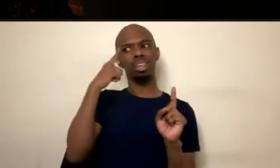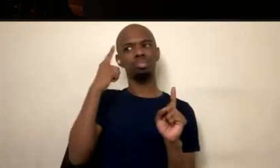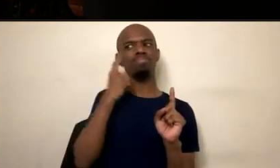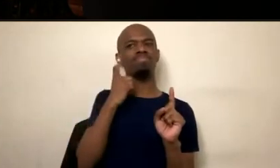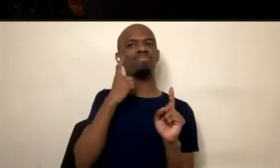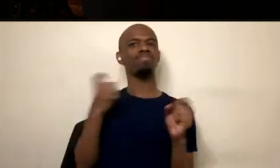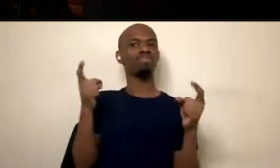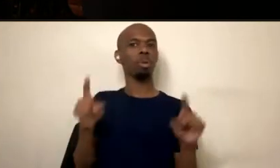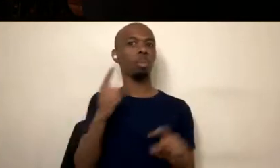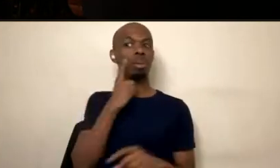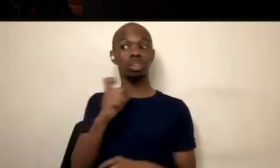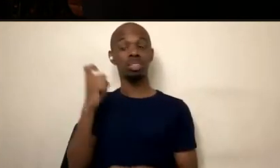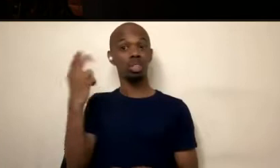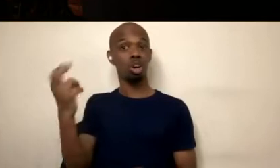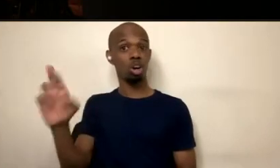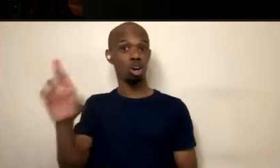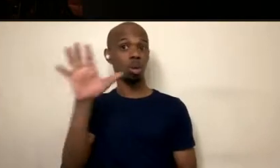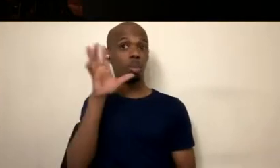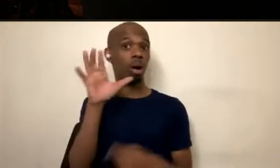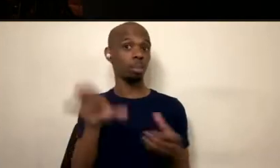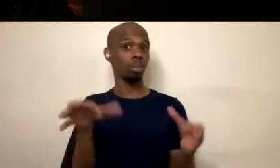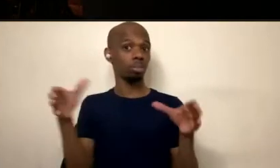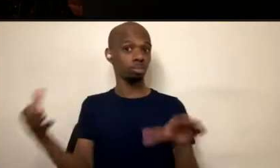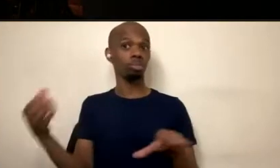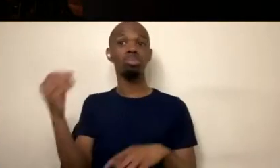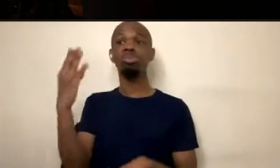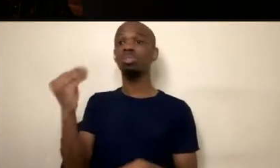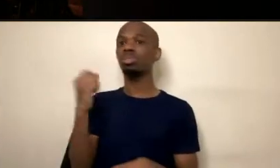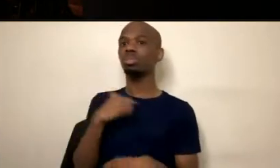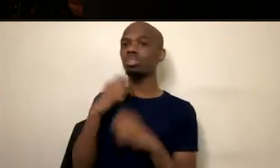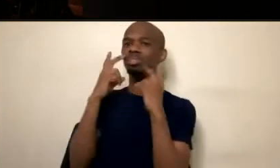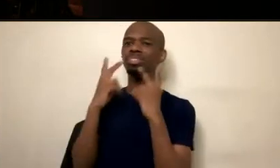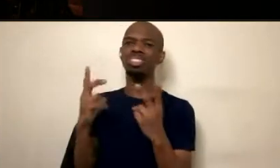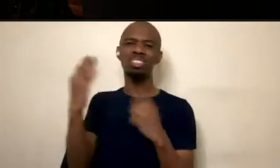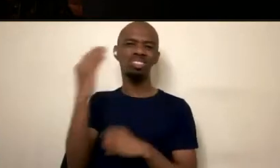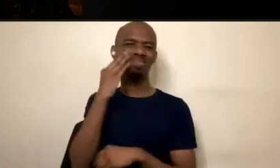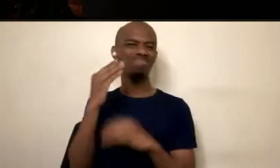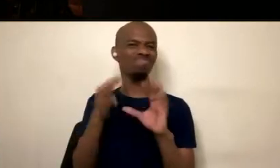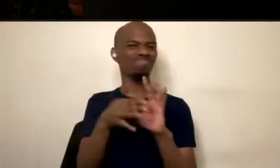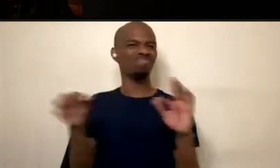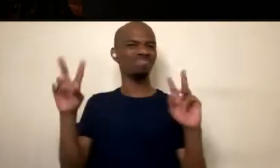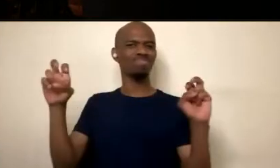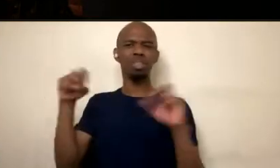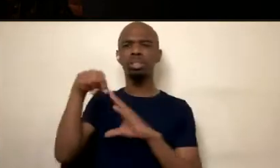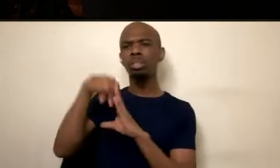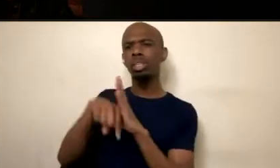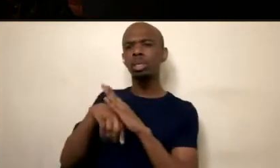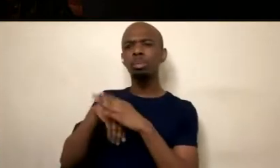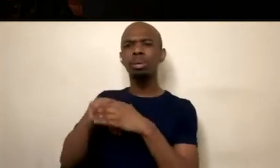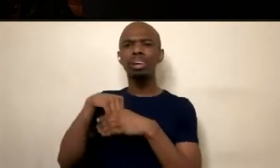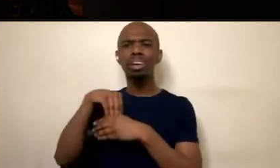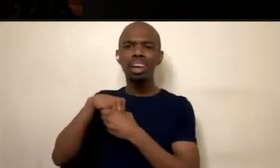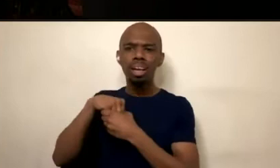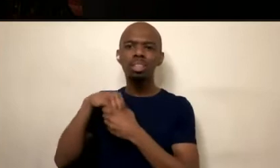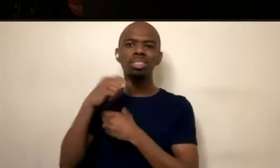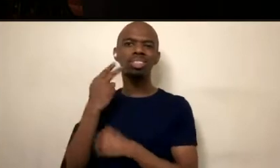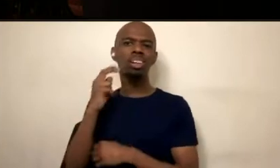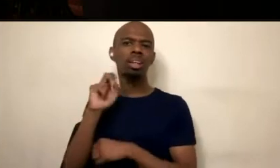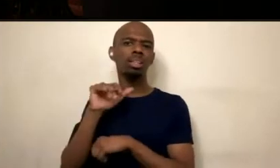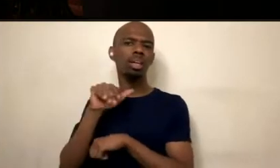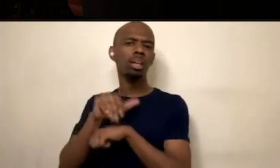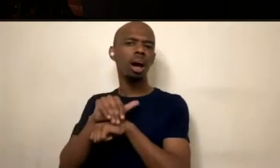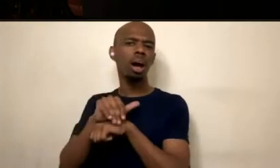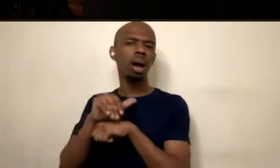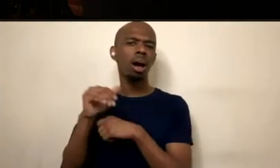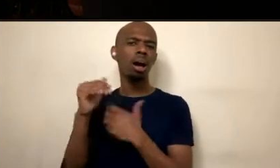night? Were there lips that you wanted to kiss deep in the night? This is a woman lived alone, you know, and did all this stuff and